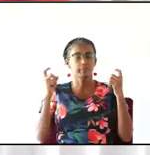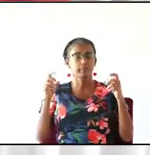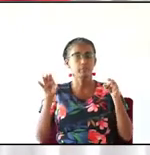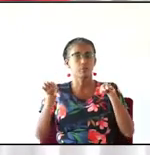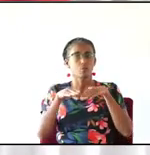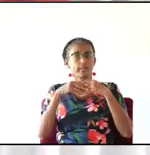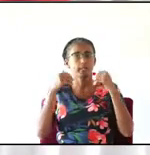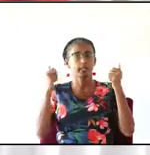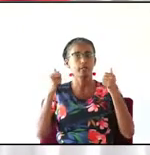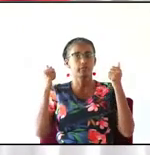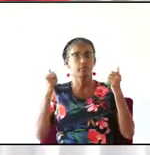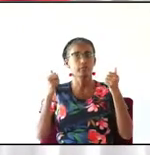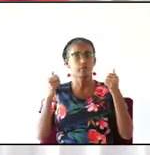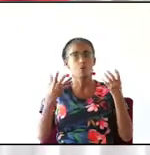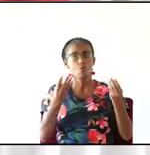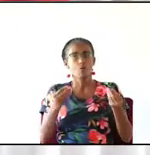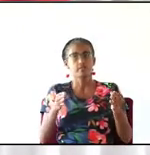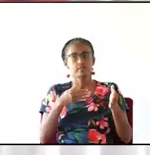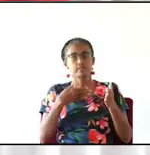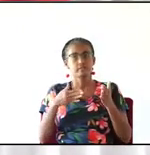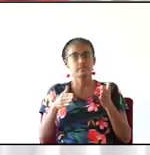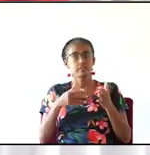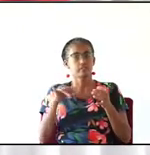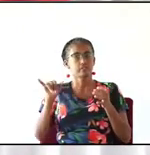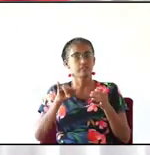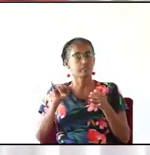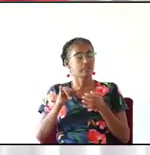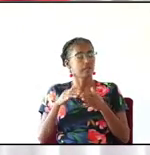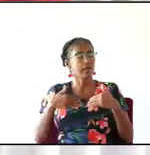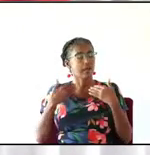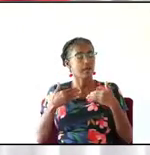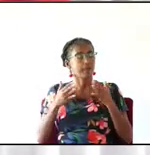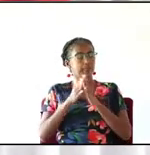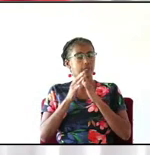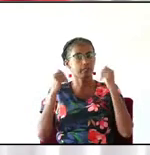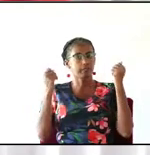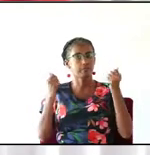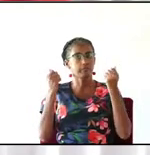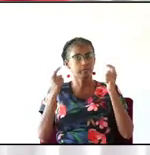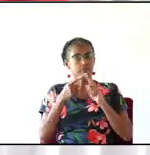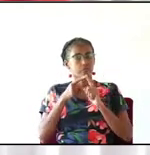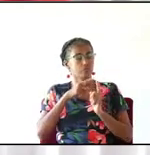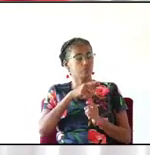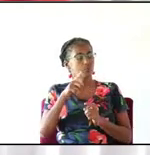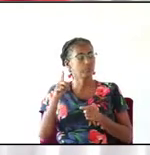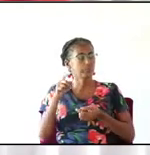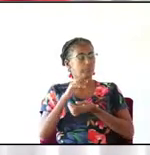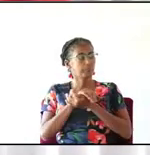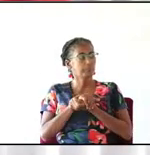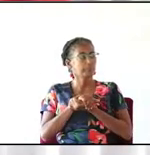anniversary, we want to sing the same. Happy anniversary to you.